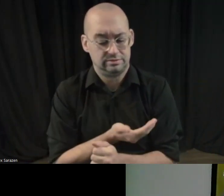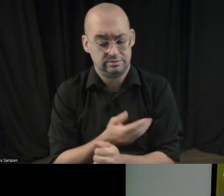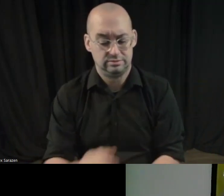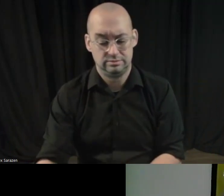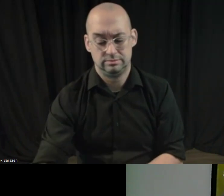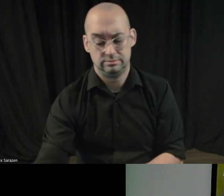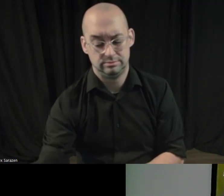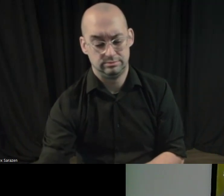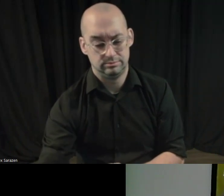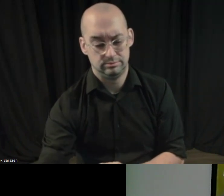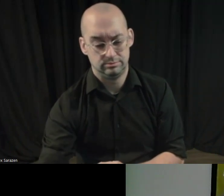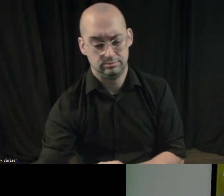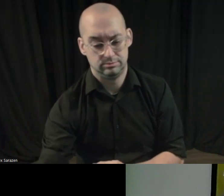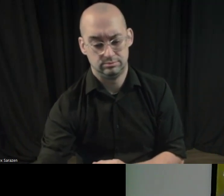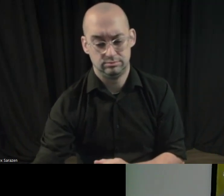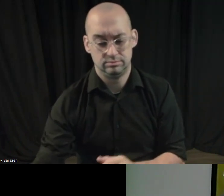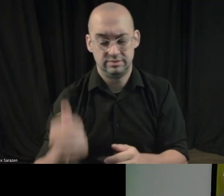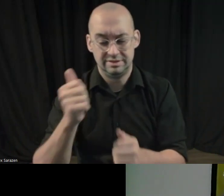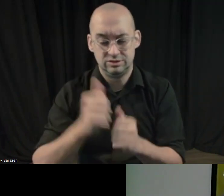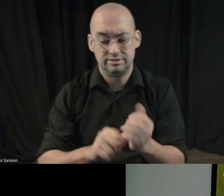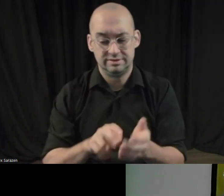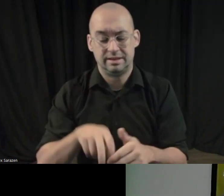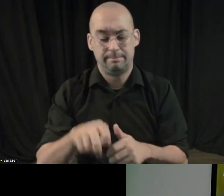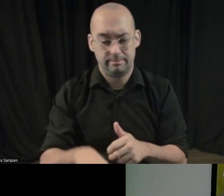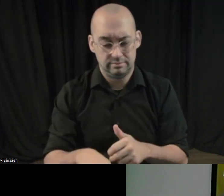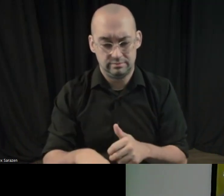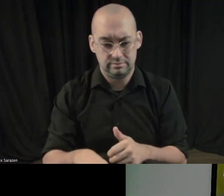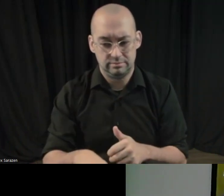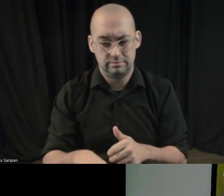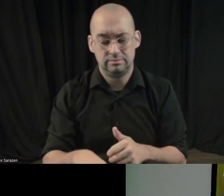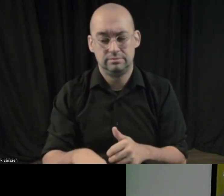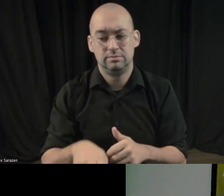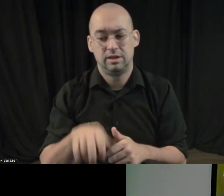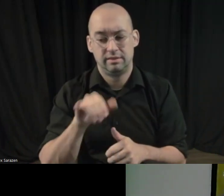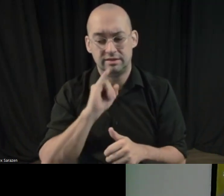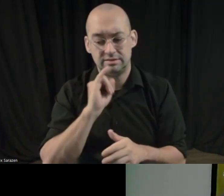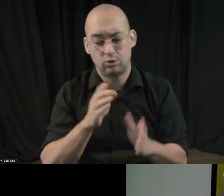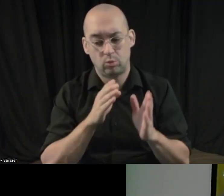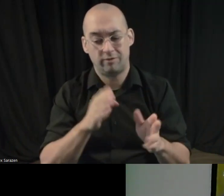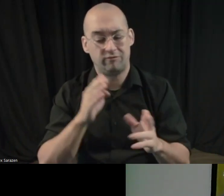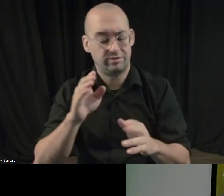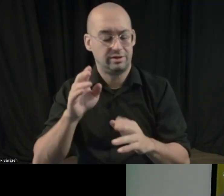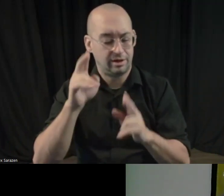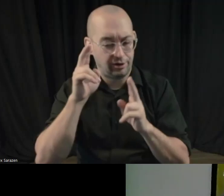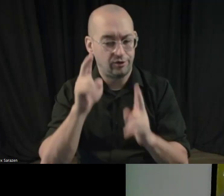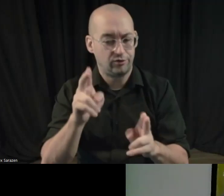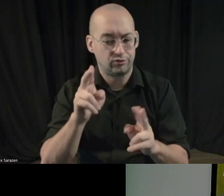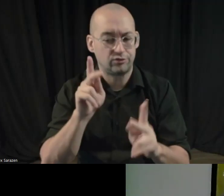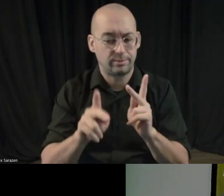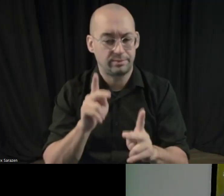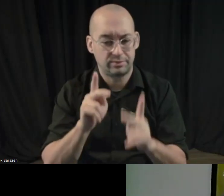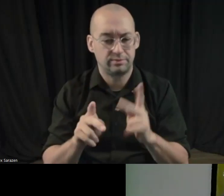breath, with each step. It is the way of honoring the people.